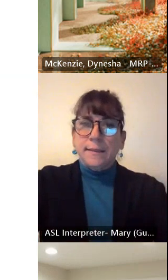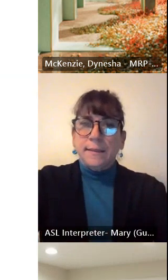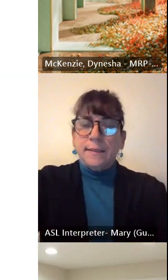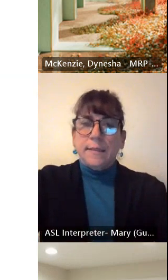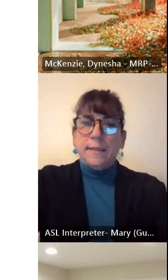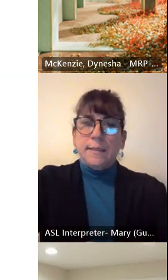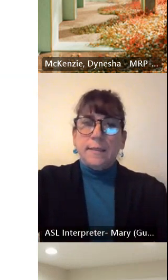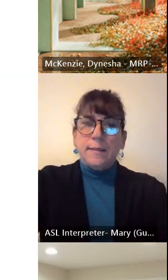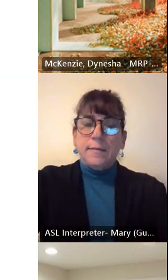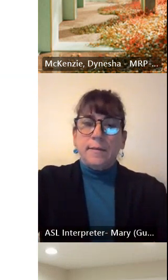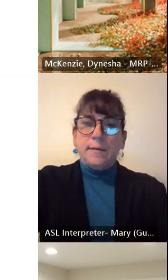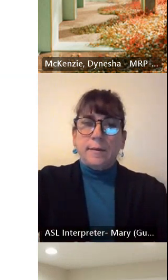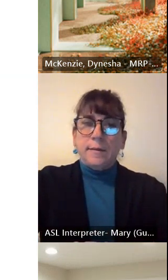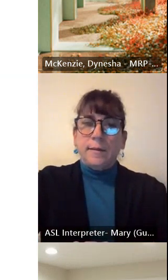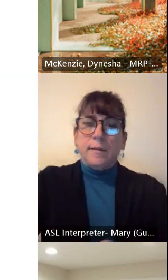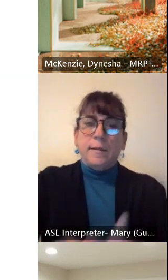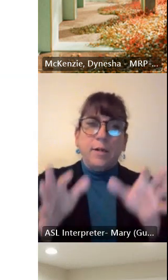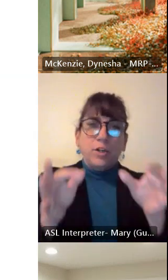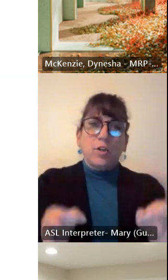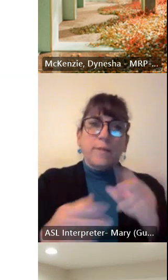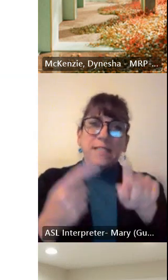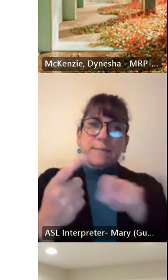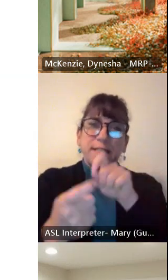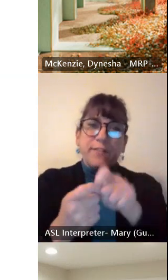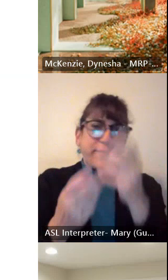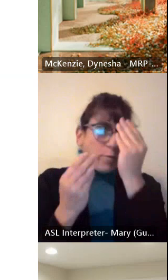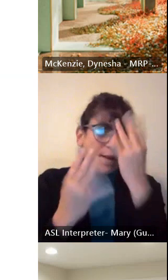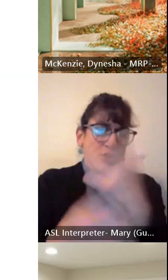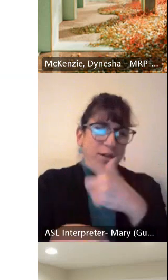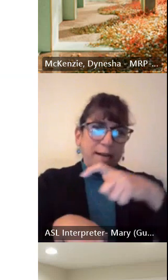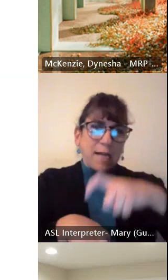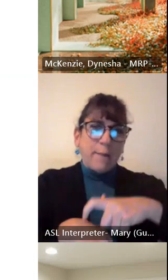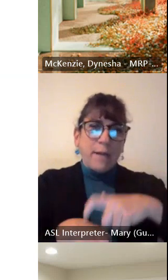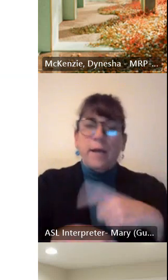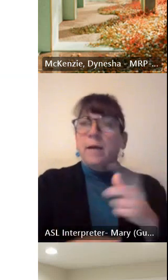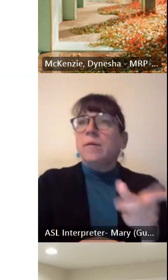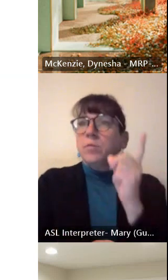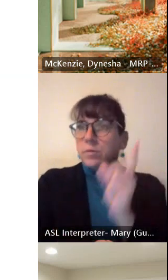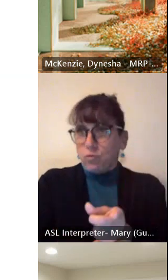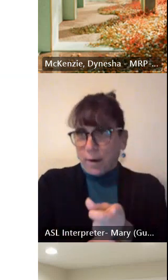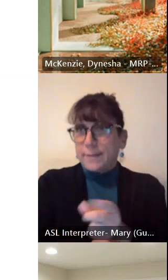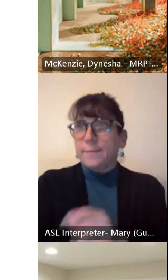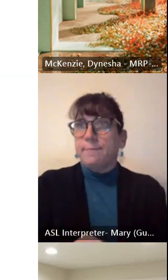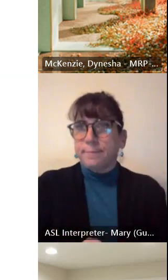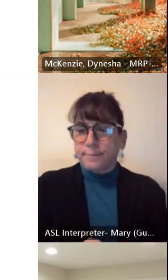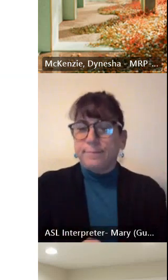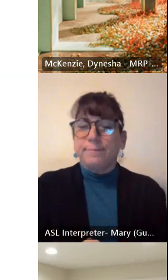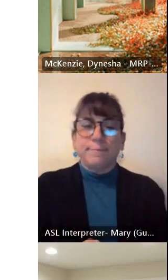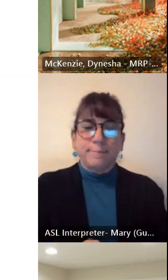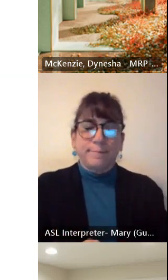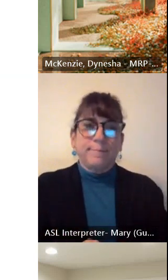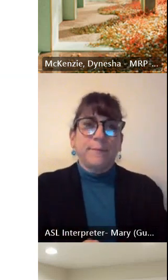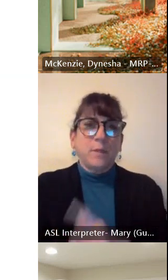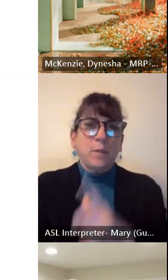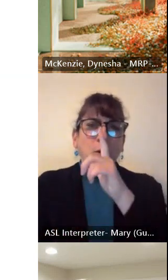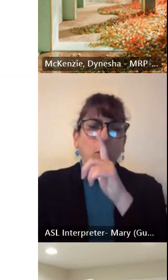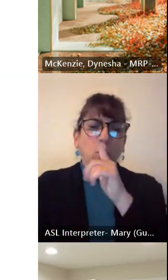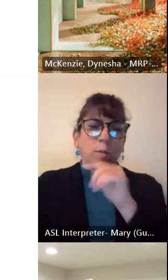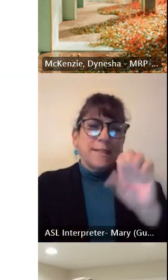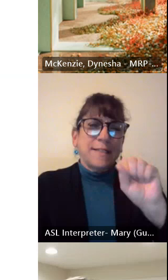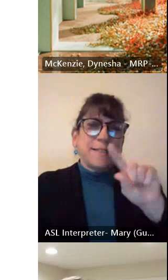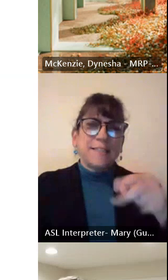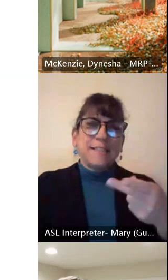Determine specific information and timing. Correct. That is it. Who was that? Stephanie, was